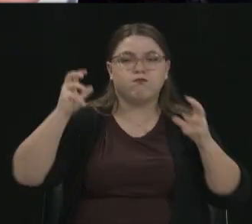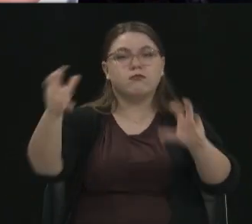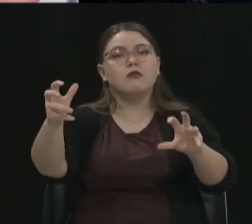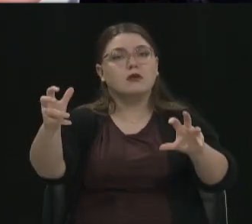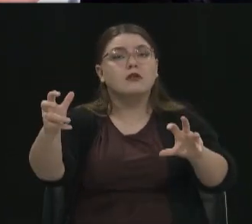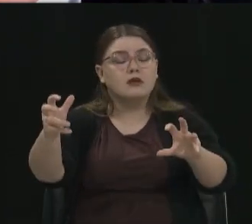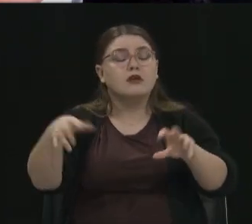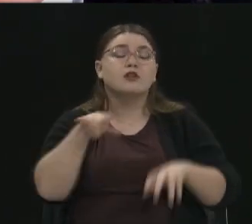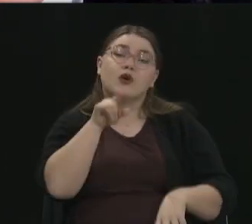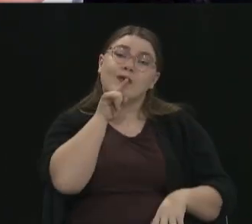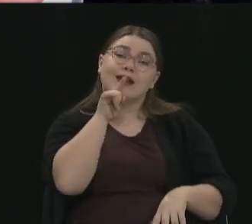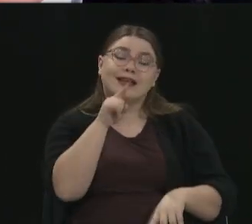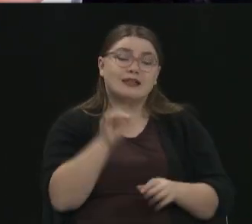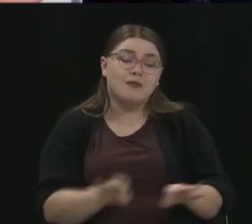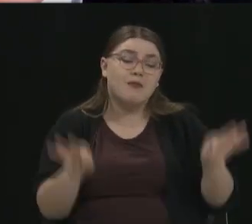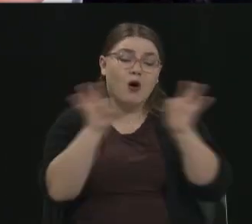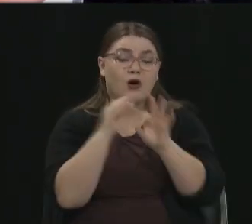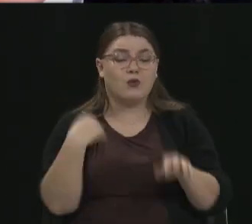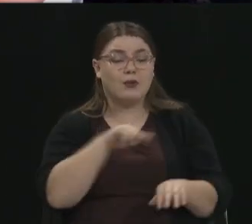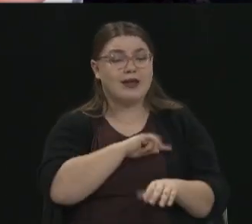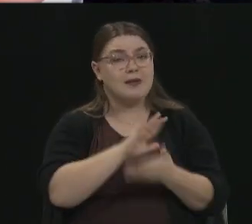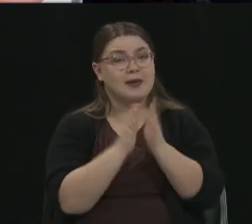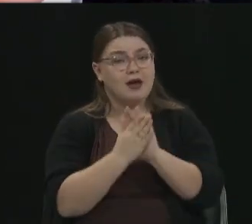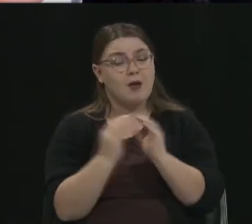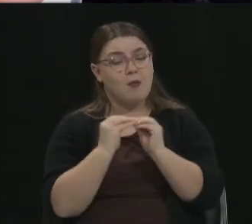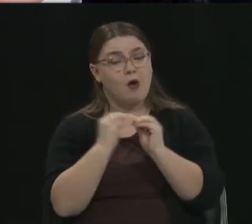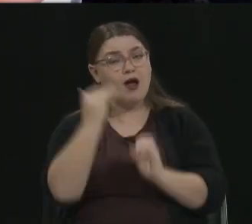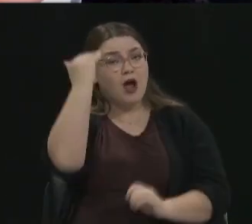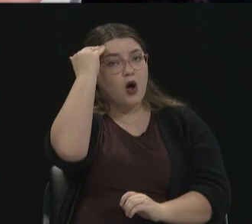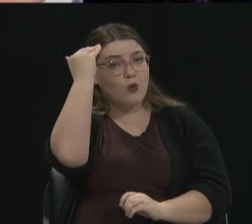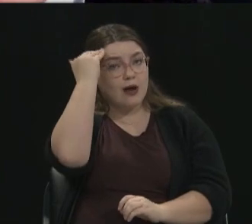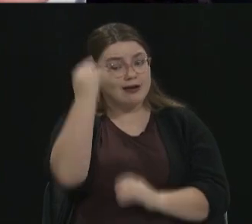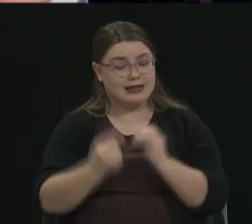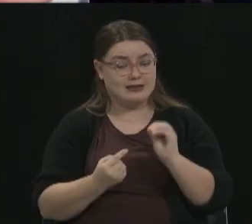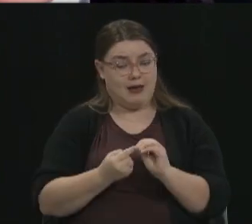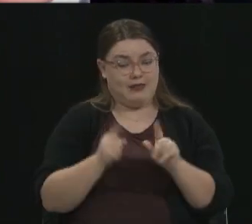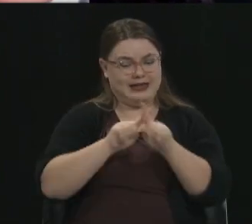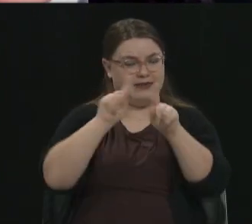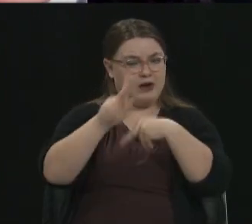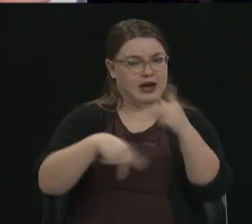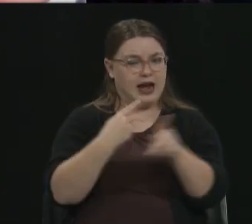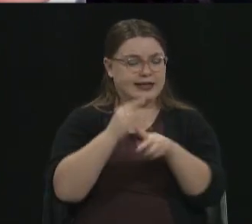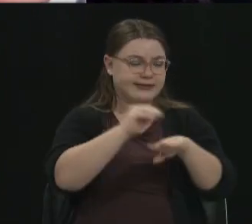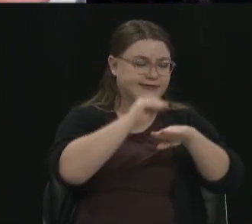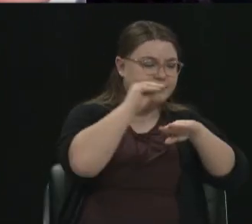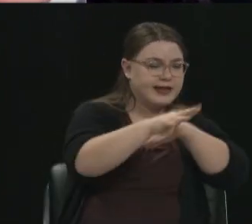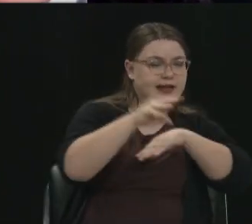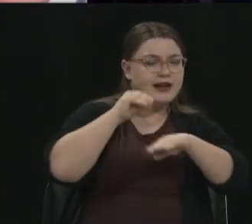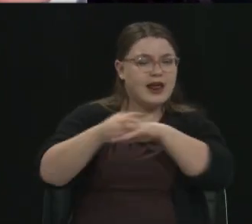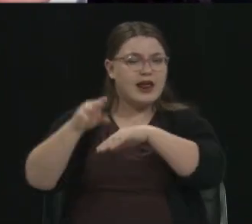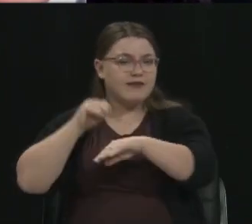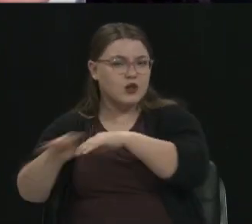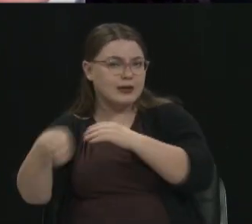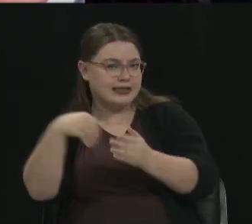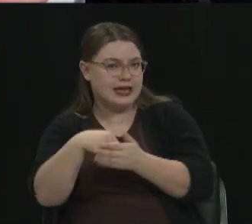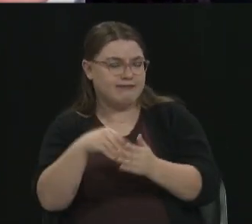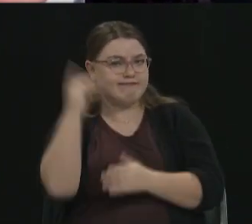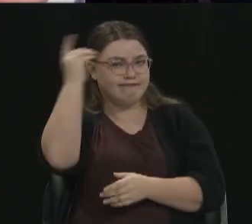aware as citizens of the potential for these influences to occur in our democratic